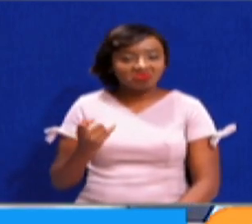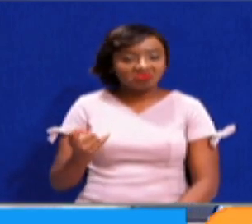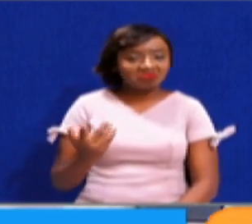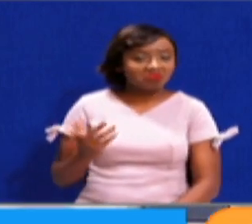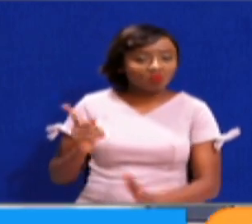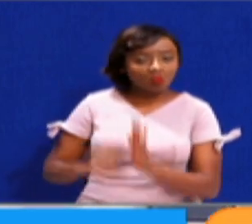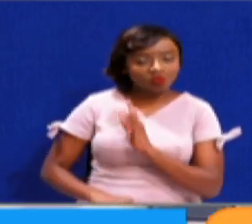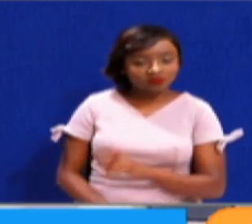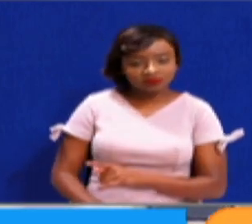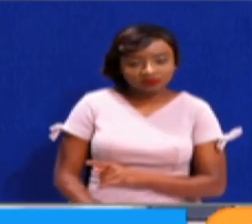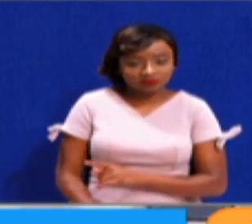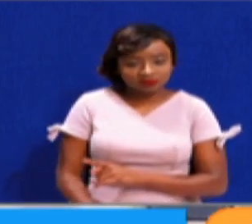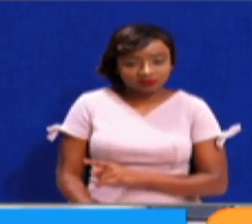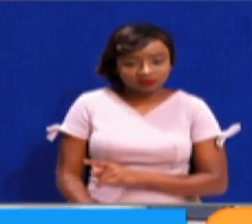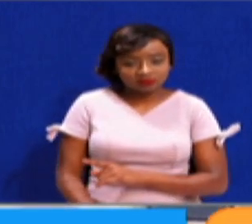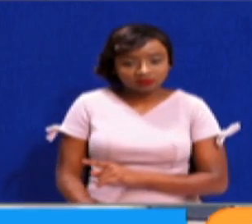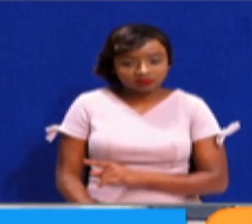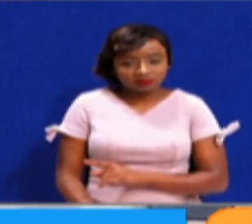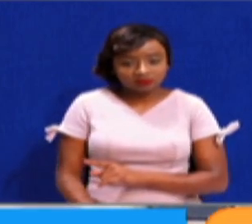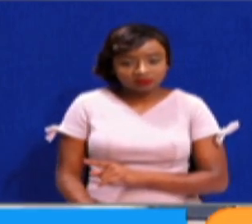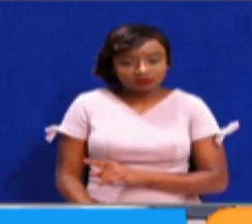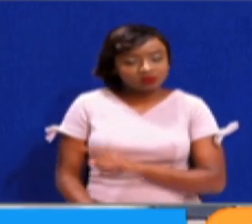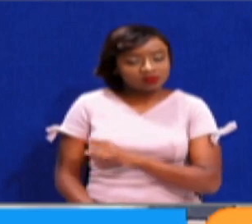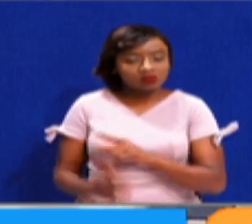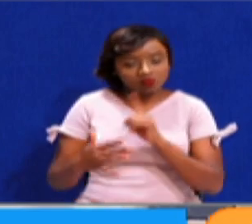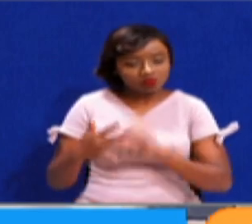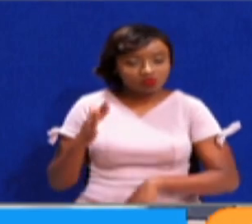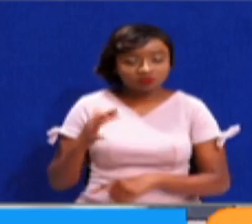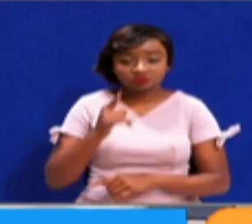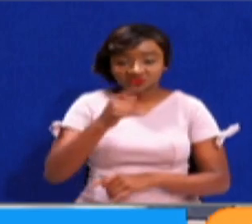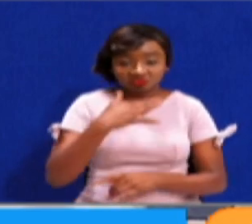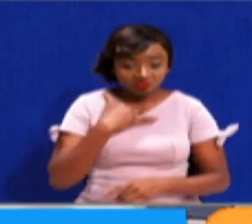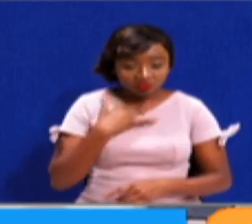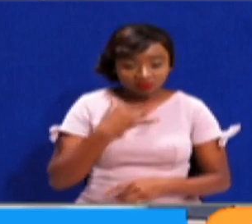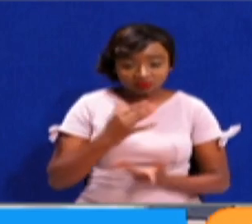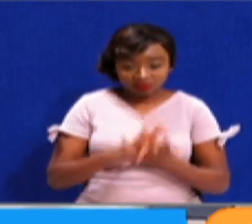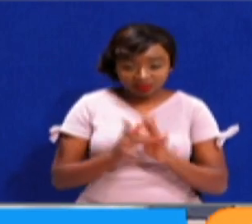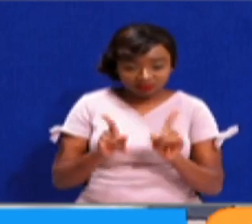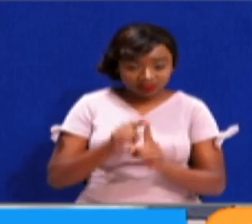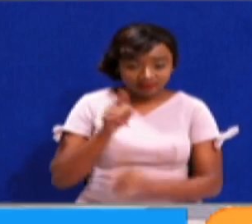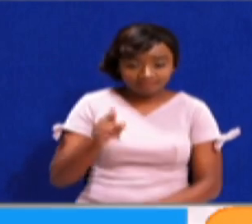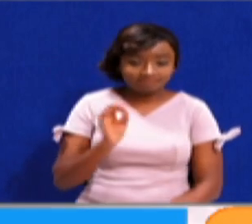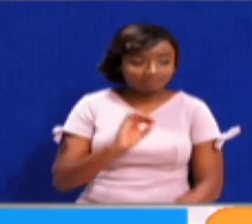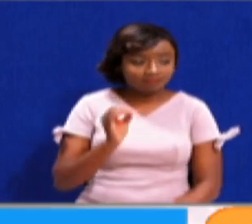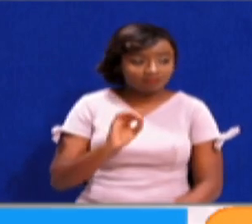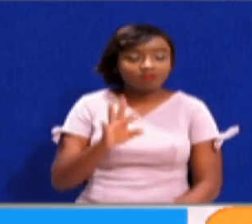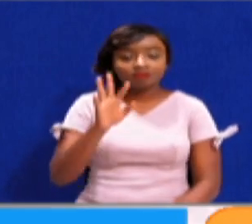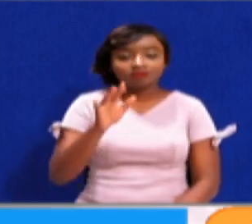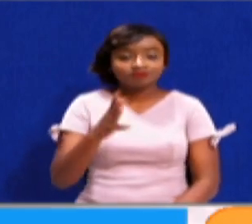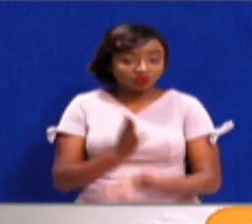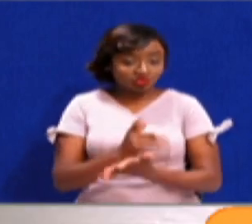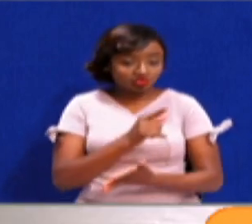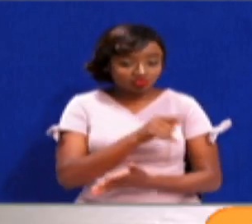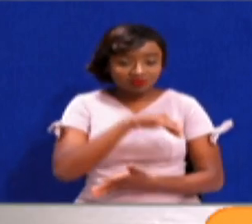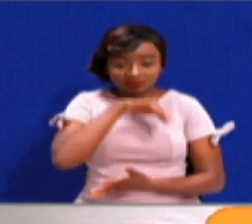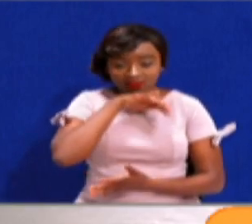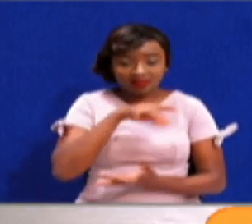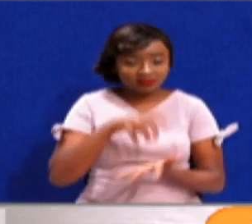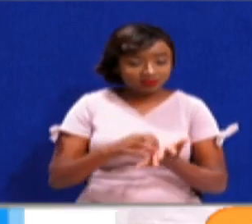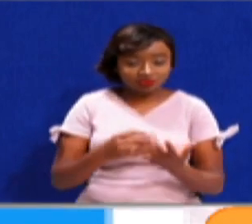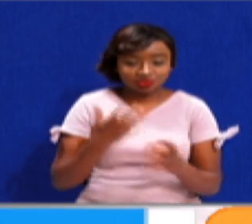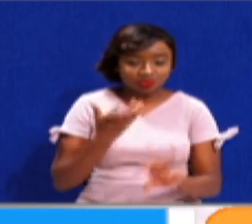thing that is going on with him? Like, you don't want to be him right now. He's in a difficult situation. Difficult